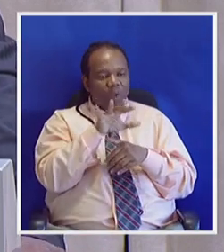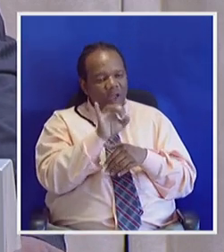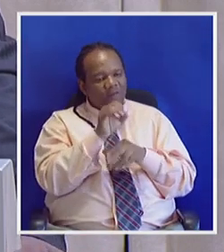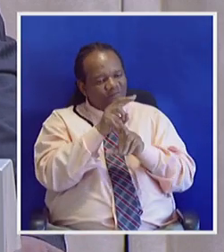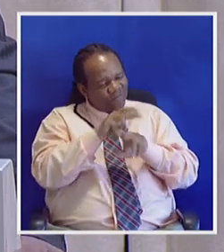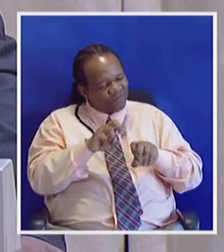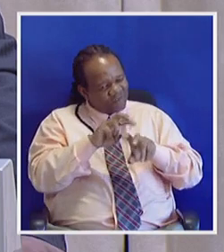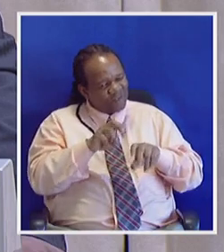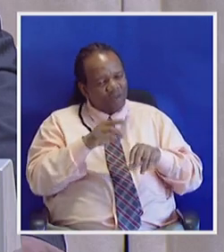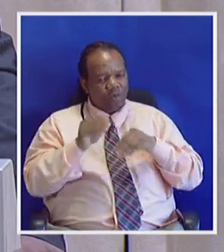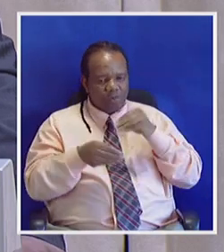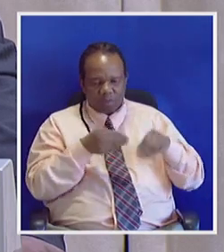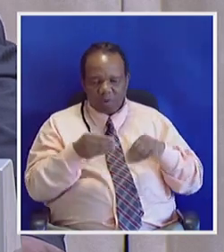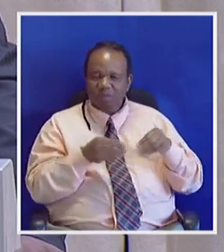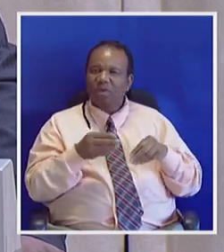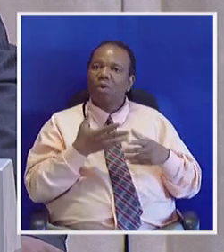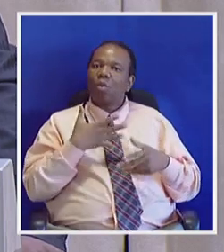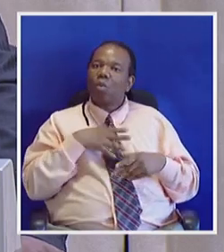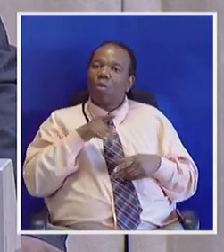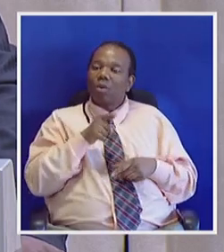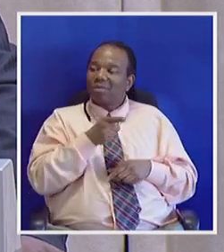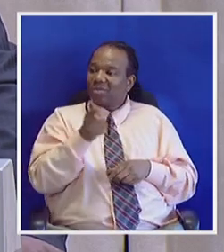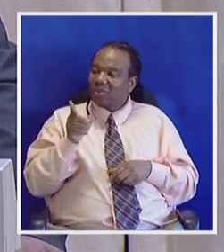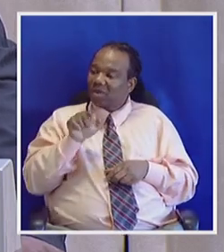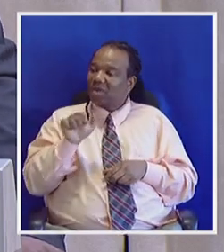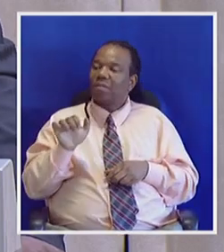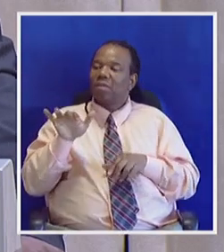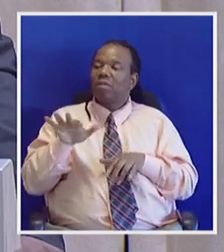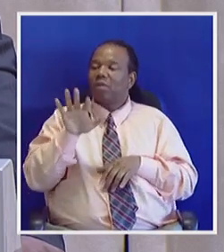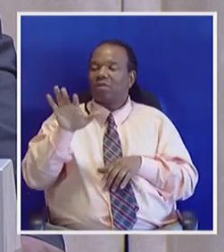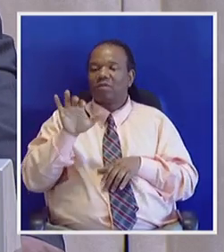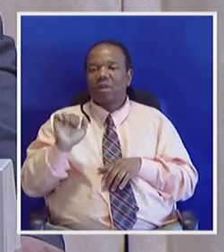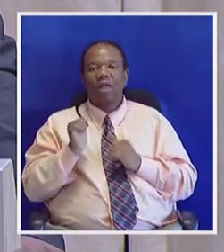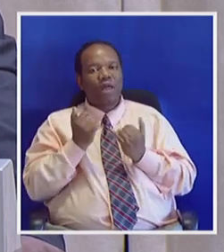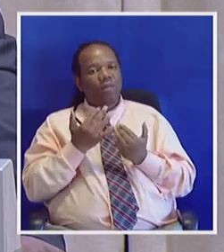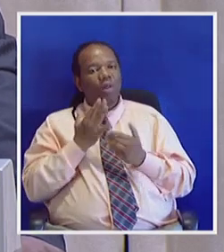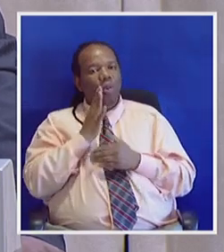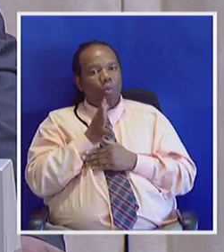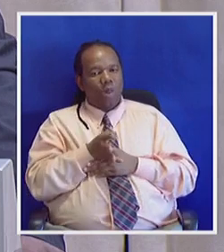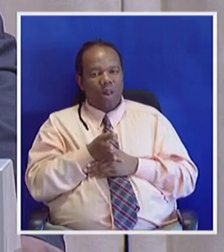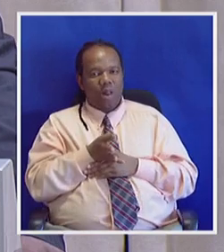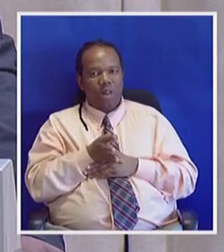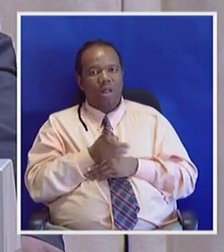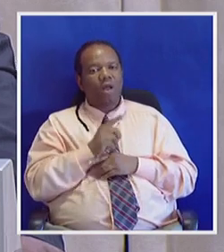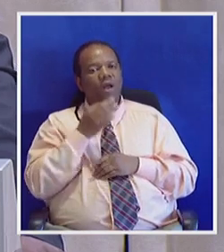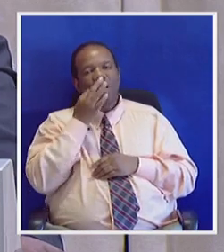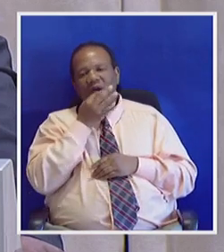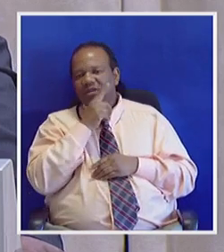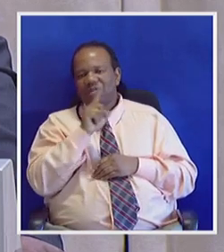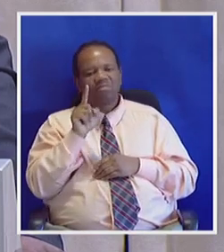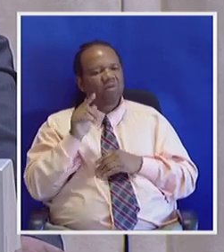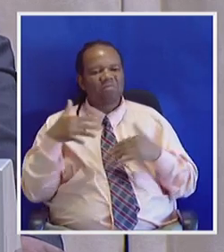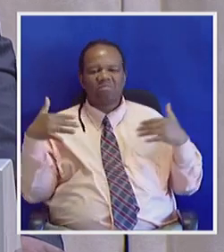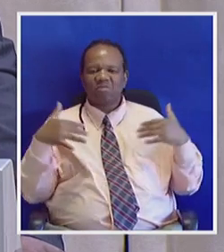matters. And we expect, as South Africans, that they will, as I said, without any fear or